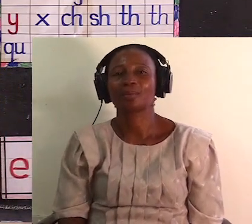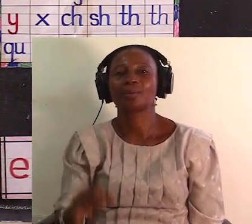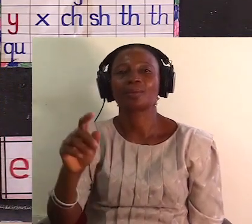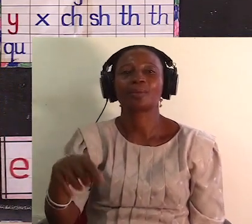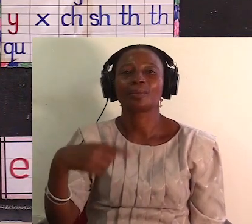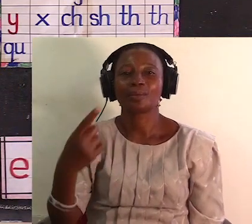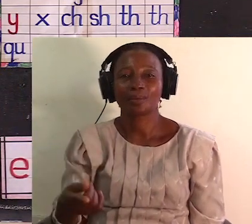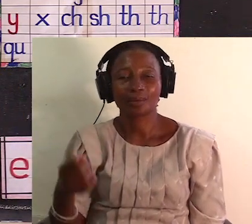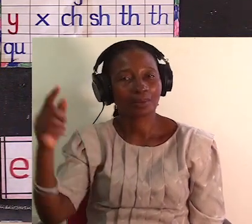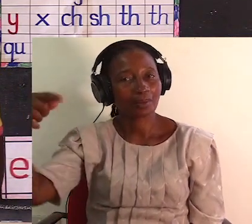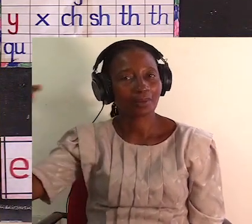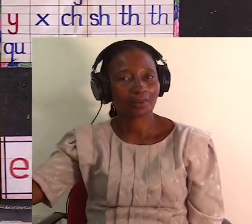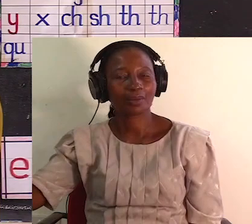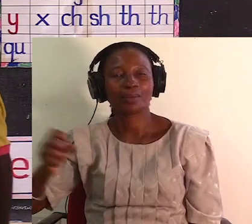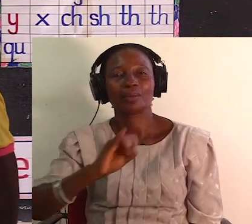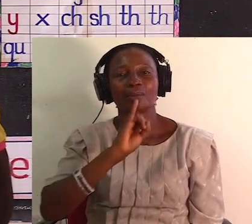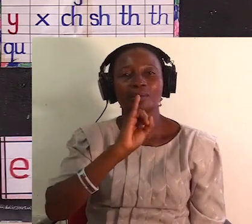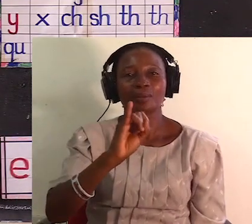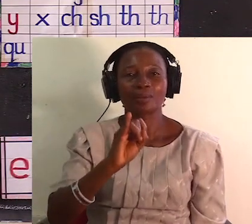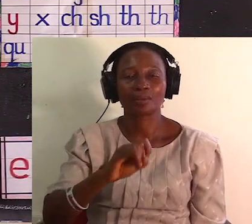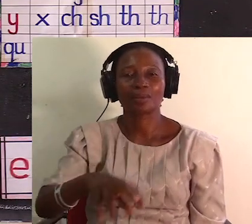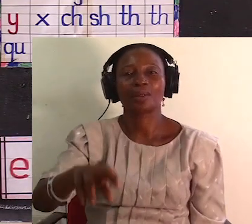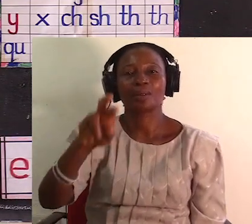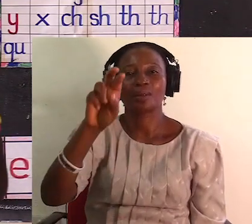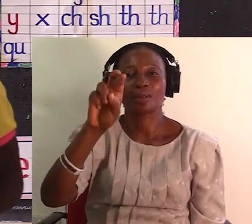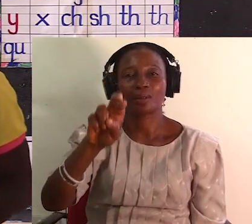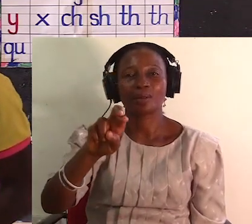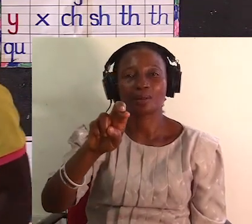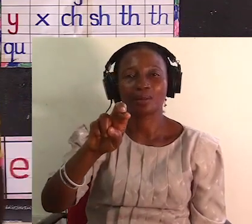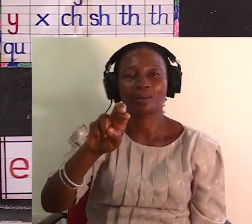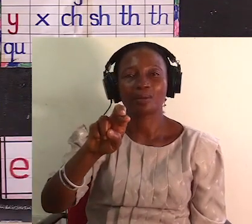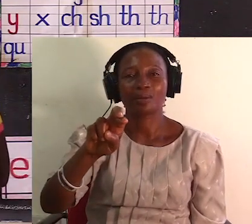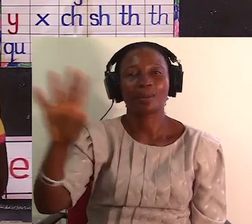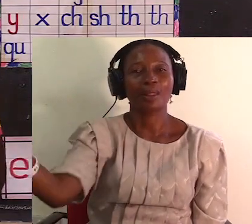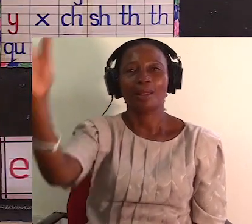The next sound is